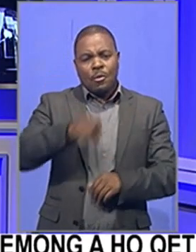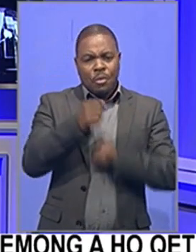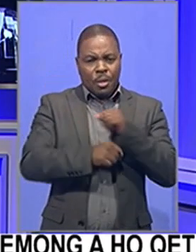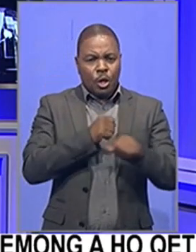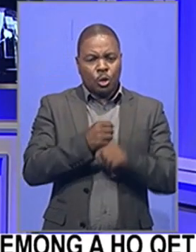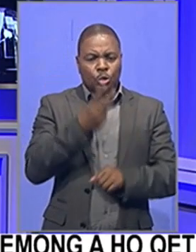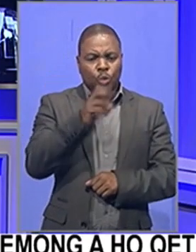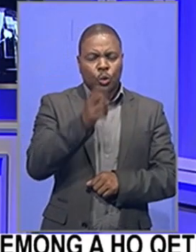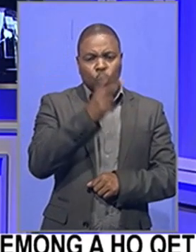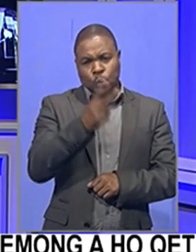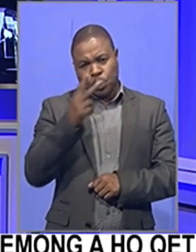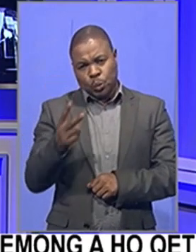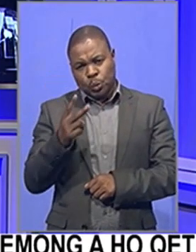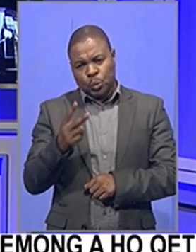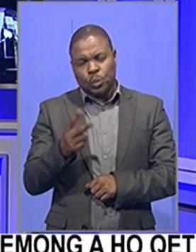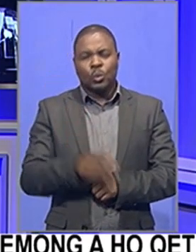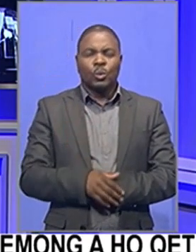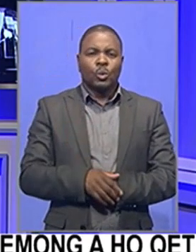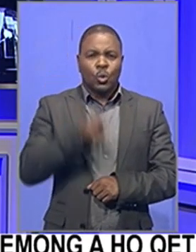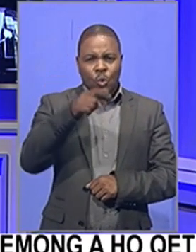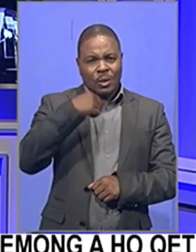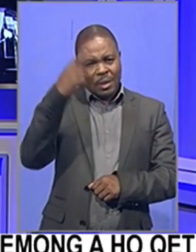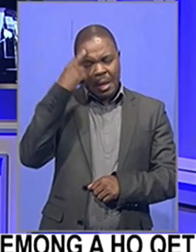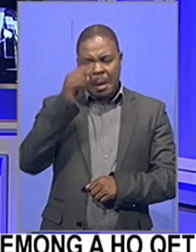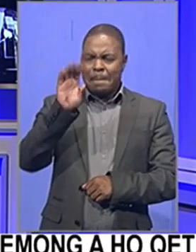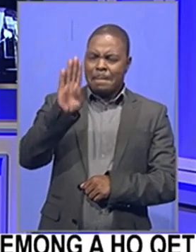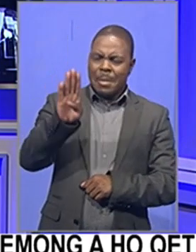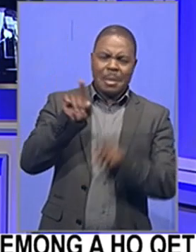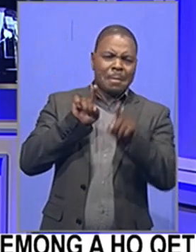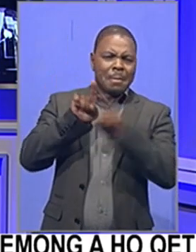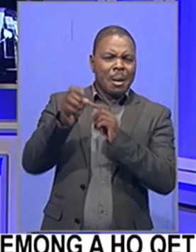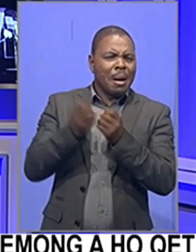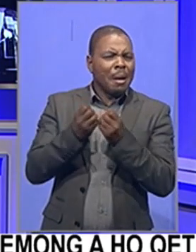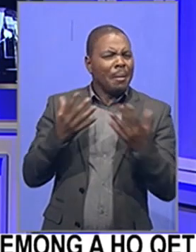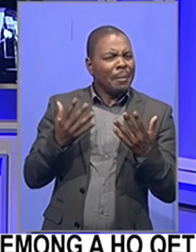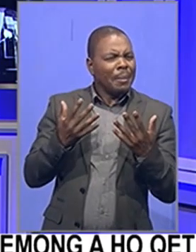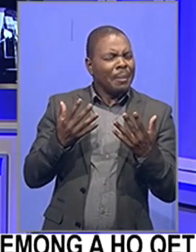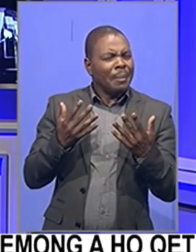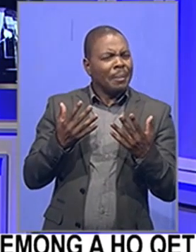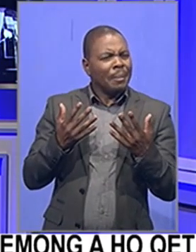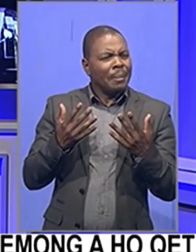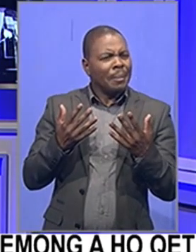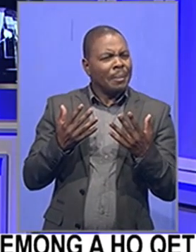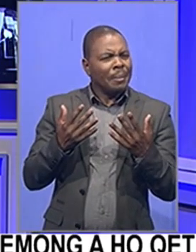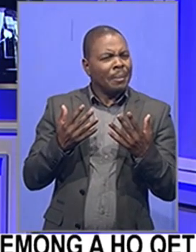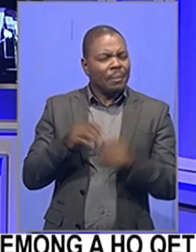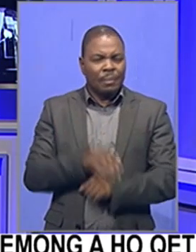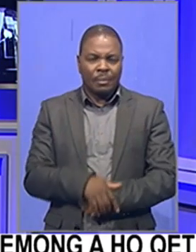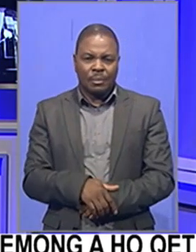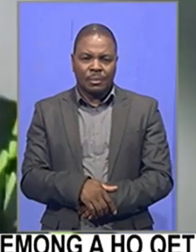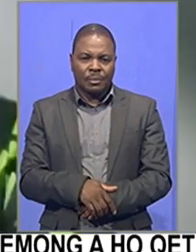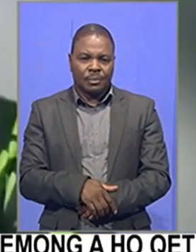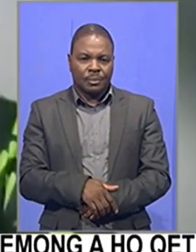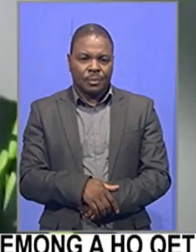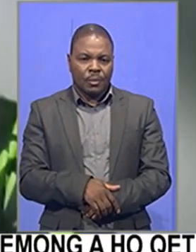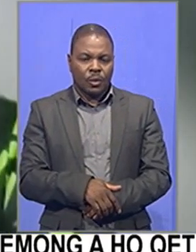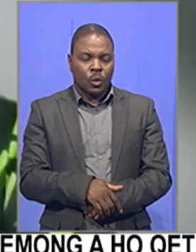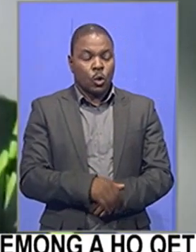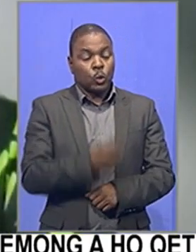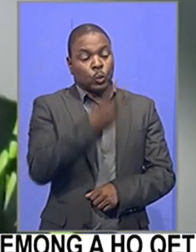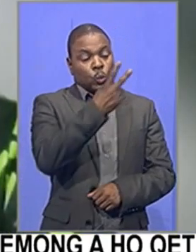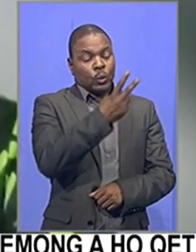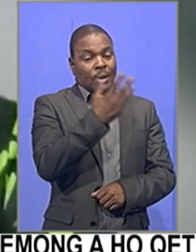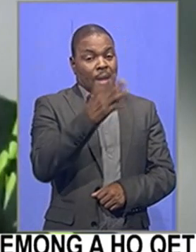222 mkwoma okare onalidi bachelor passes it's a kai house every tuna a 29